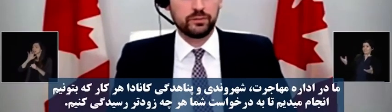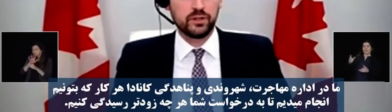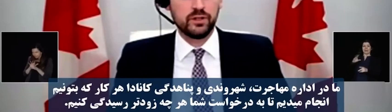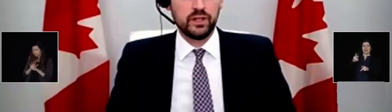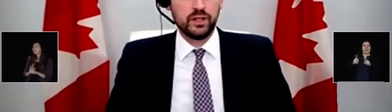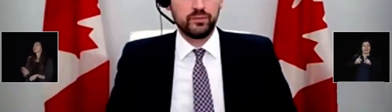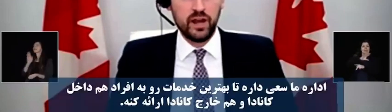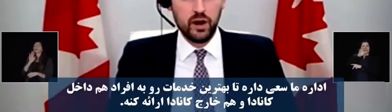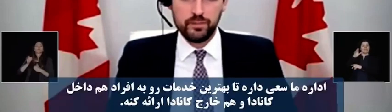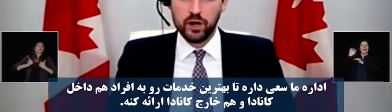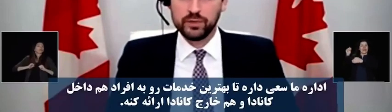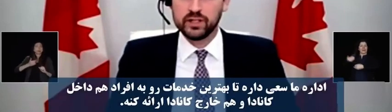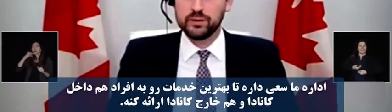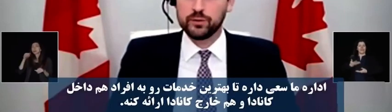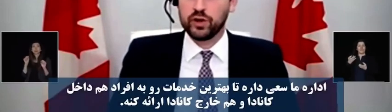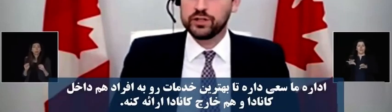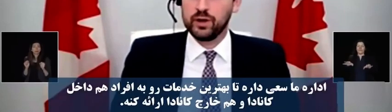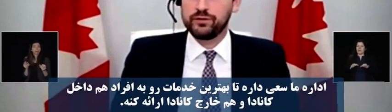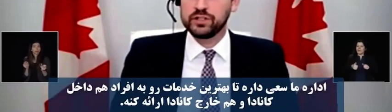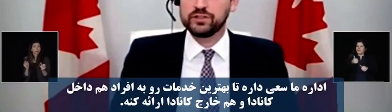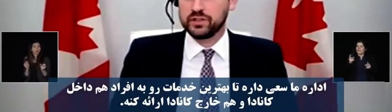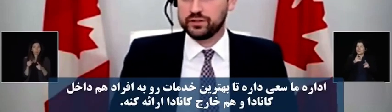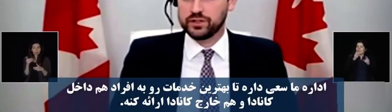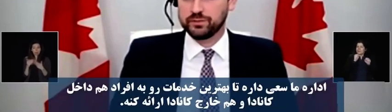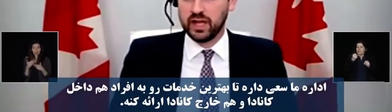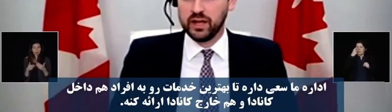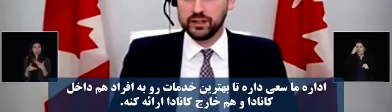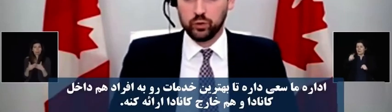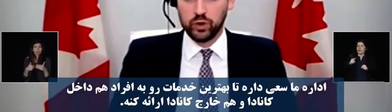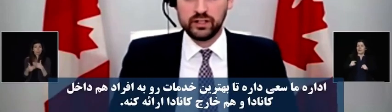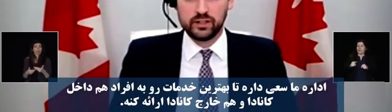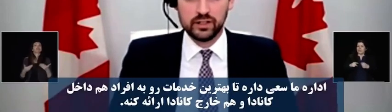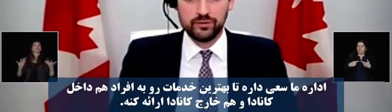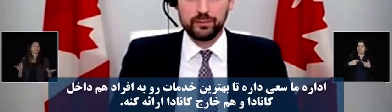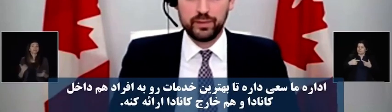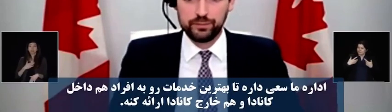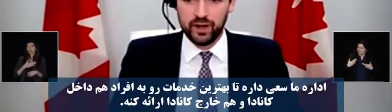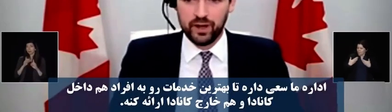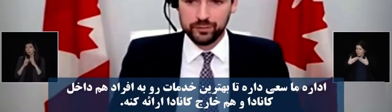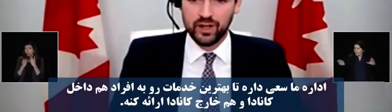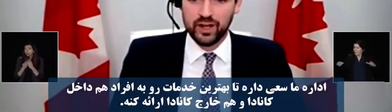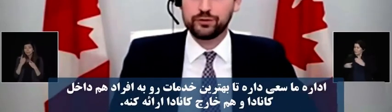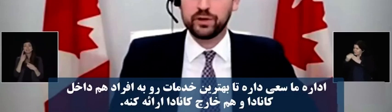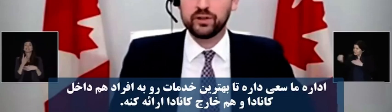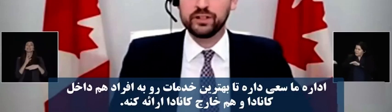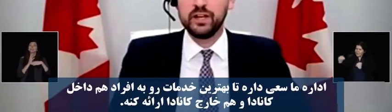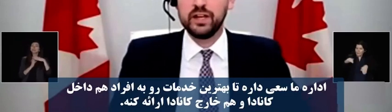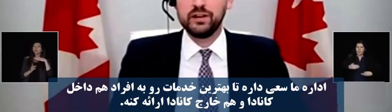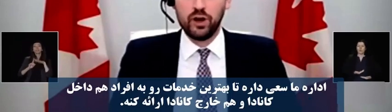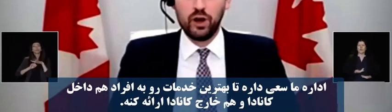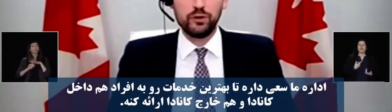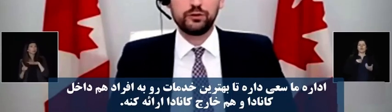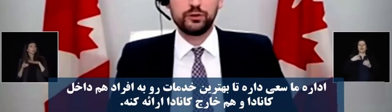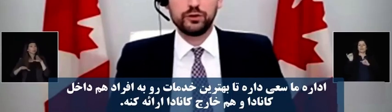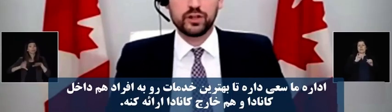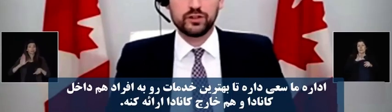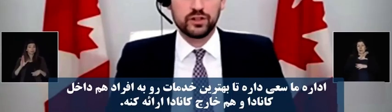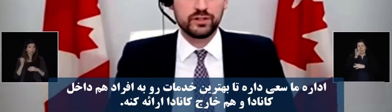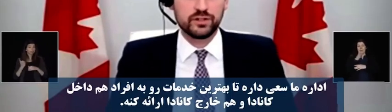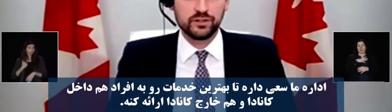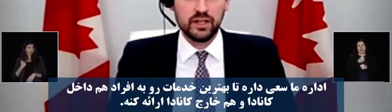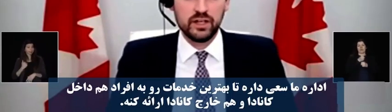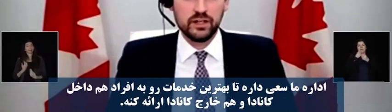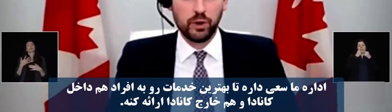soon as possible. And our department at Immigration, Refugees, and Citizenship Canada is working to deliver the best possible client experience for all those who use